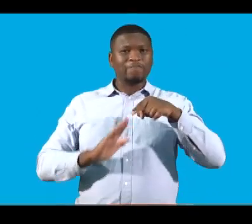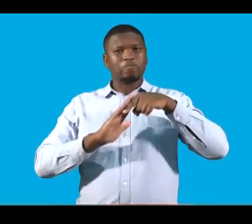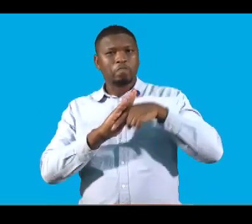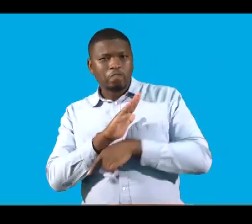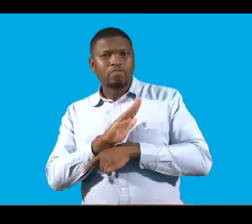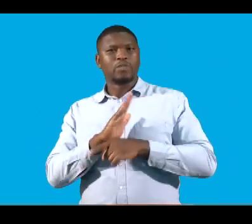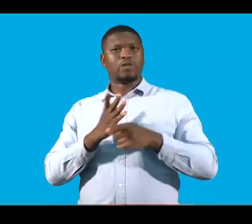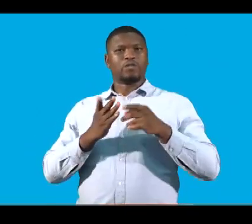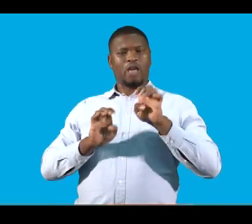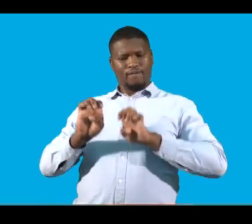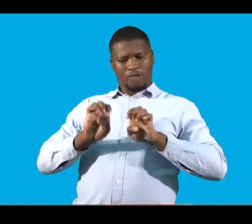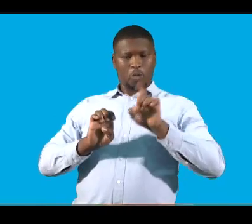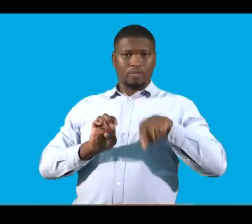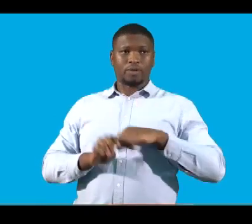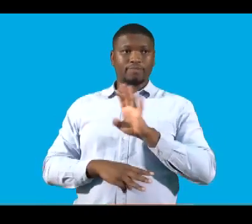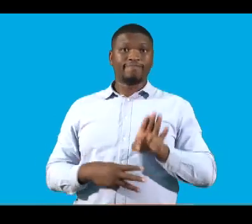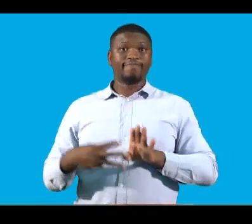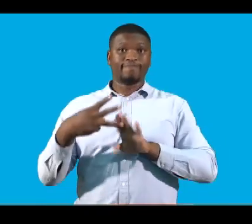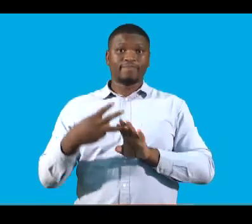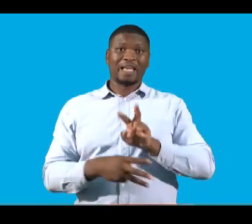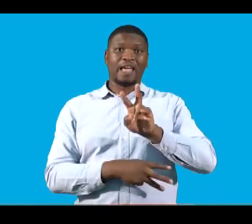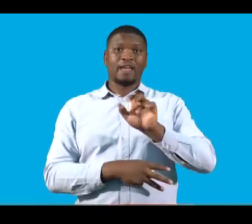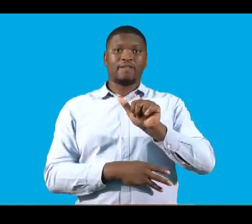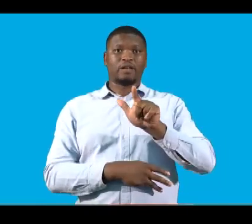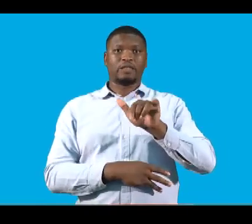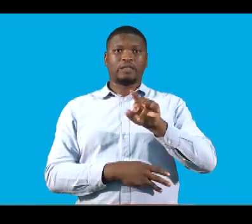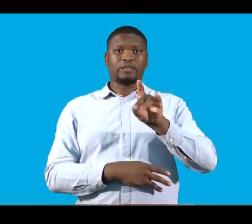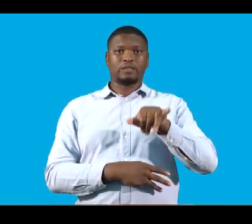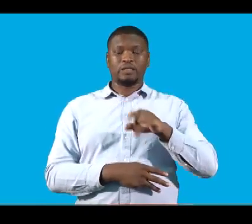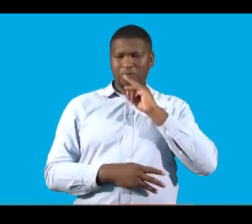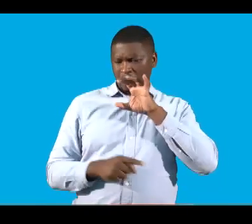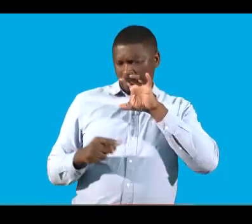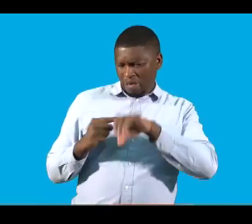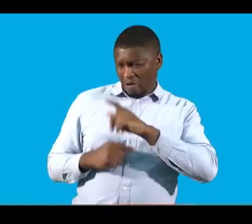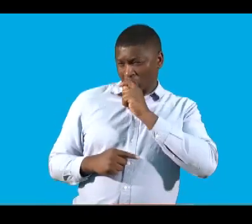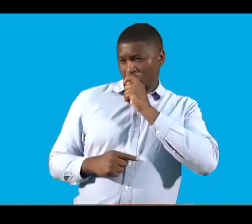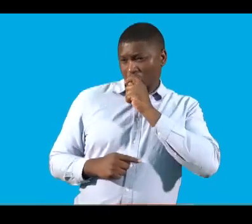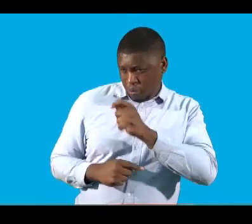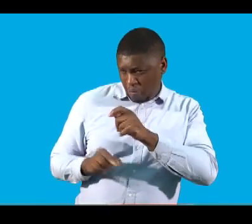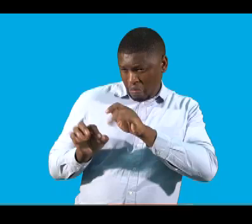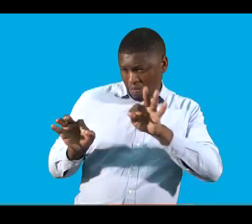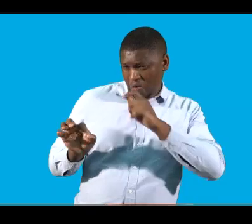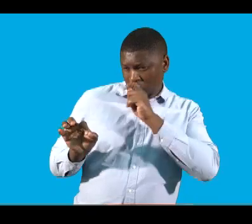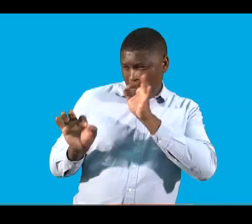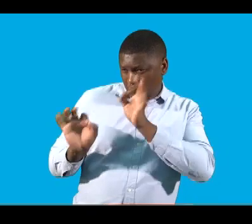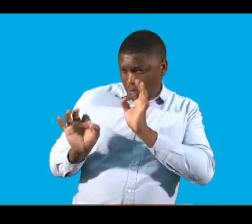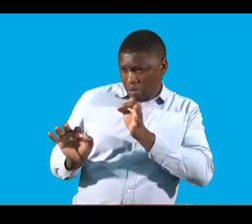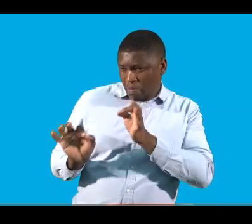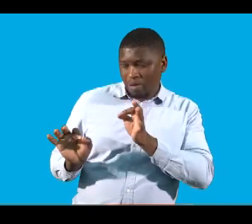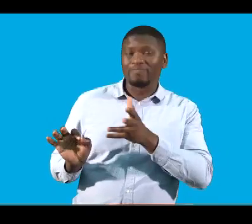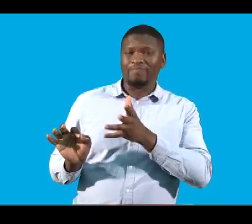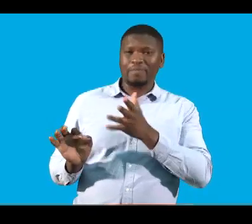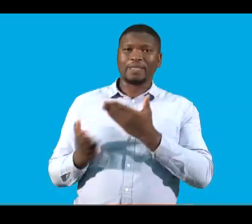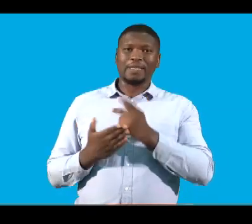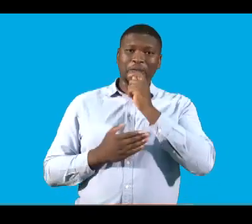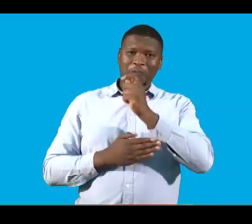so in detailed evaluation. Validity, to determine how truthful a statement is in order